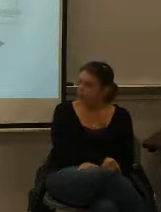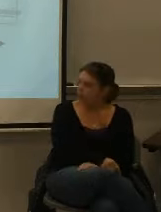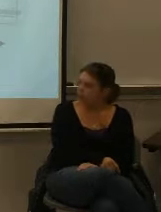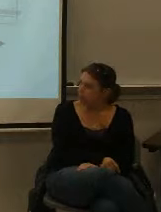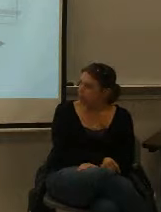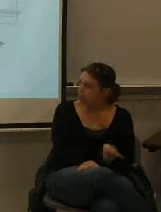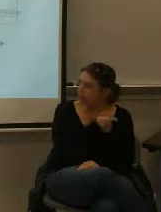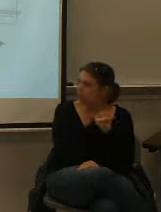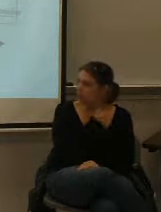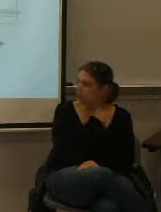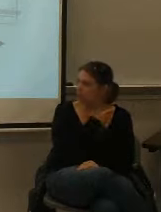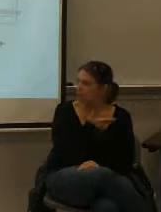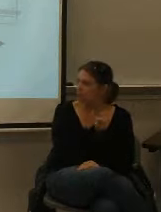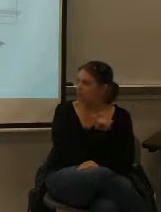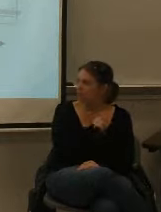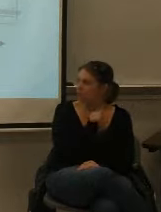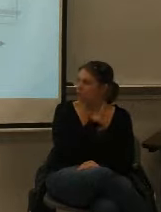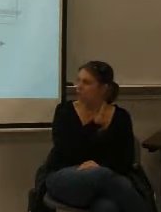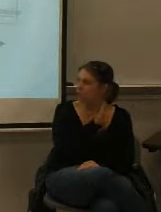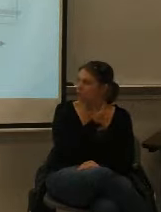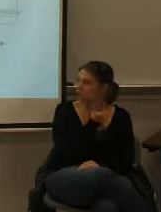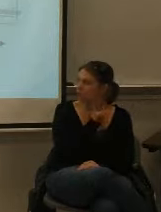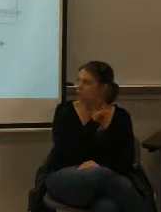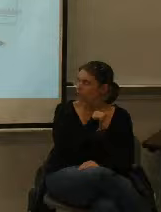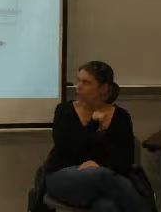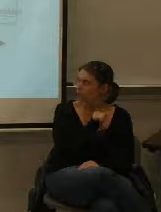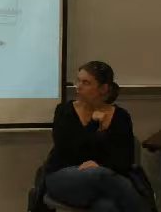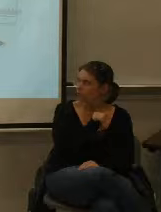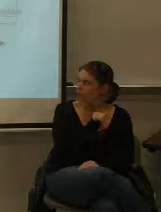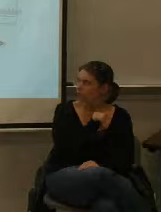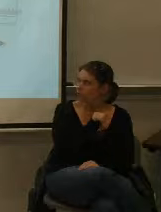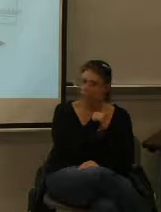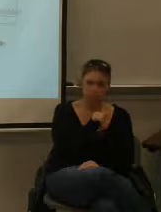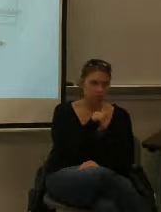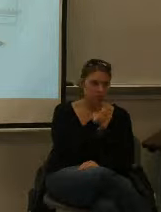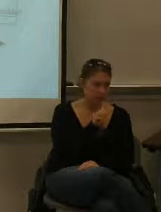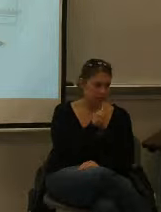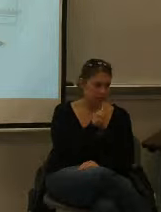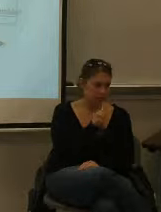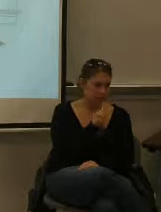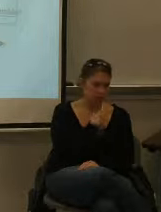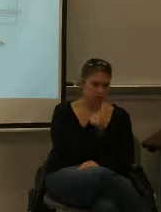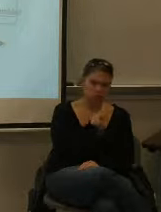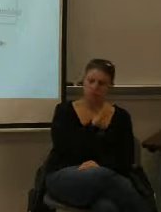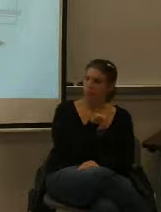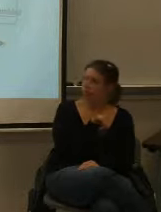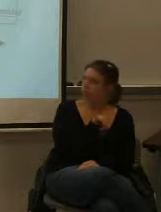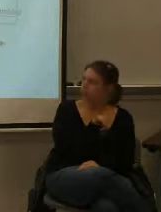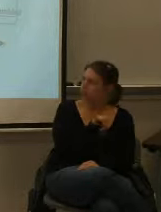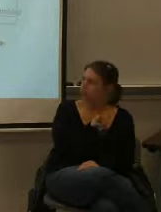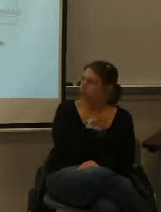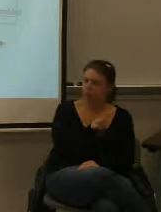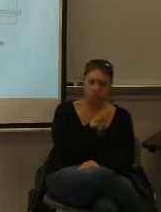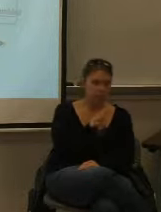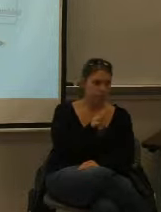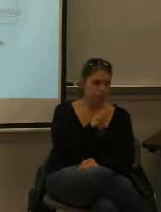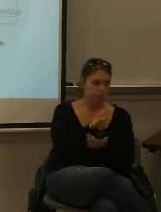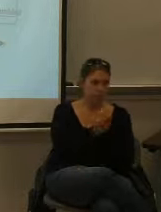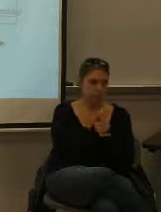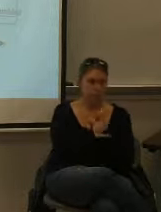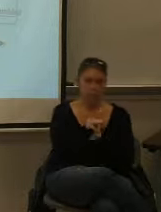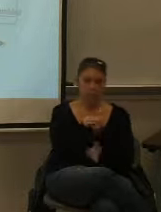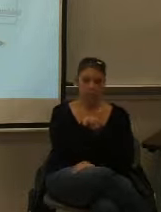And then you have things like tube effects, the worms that can stand very low oxygen, moving into midges, which